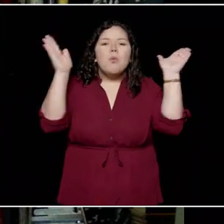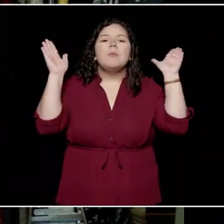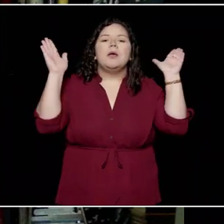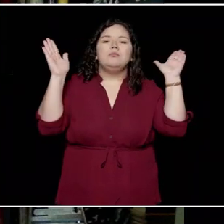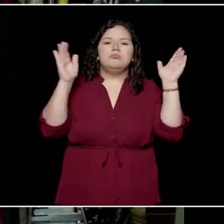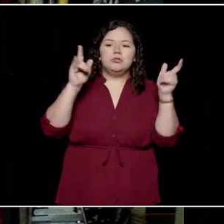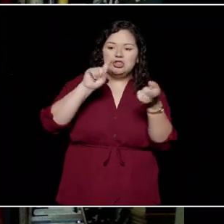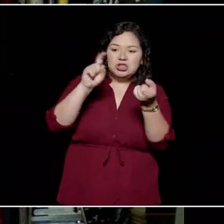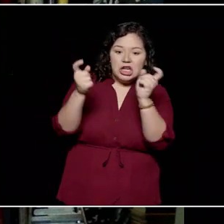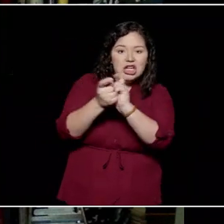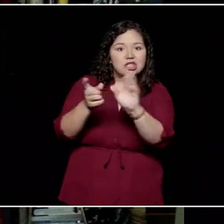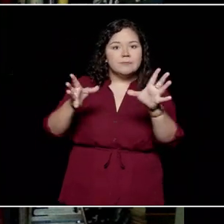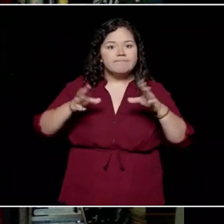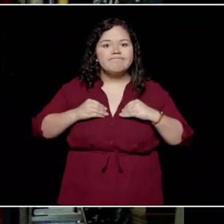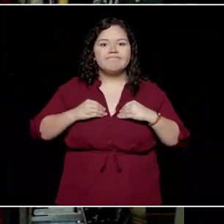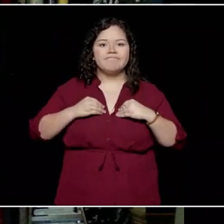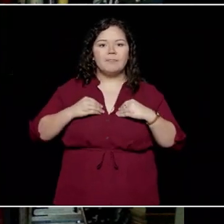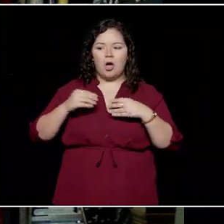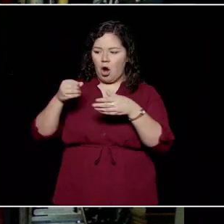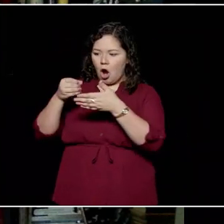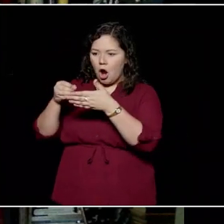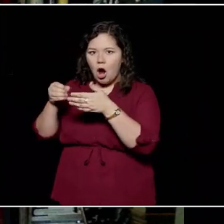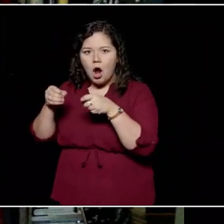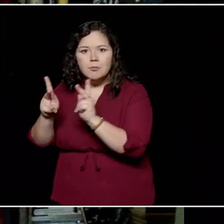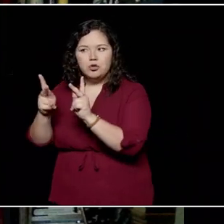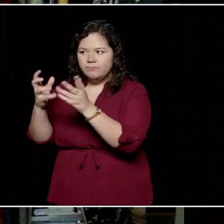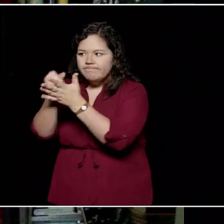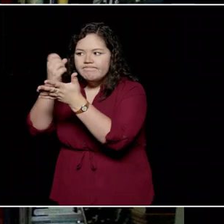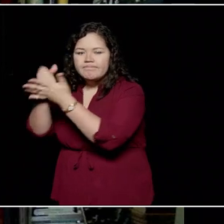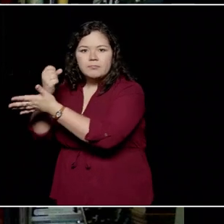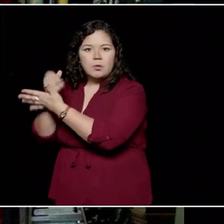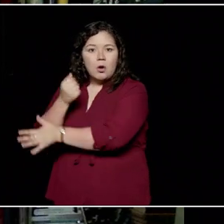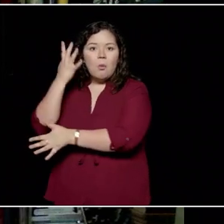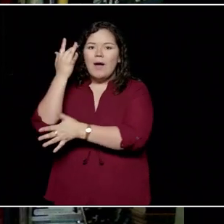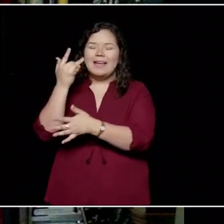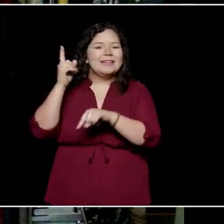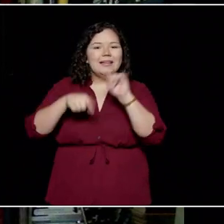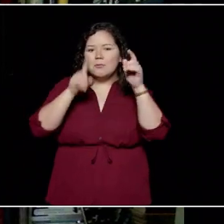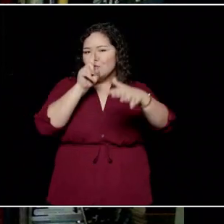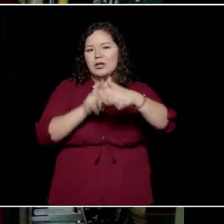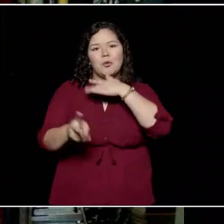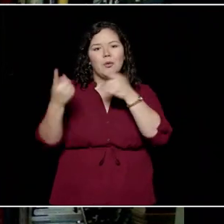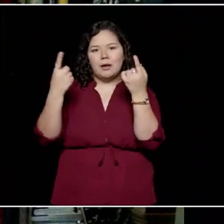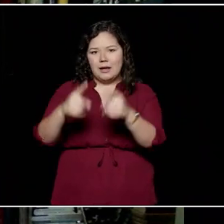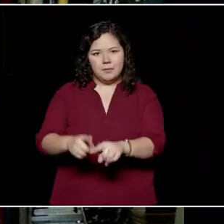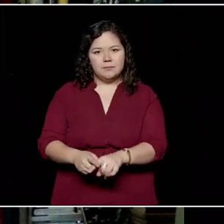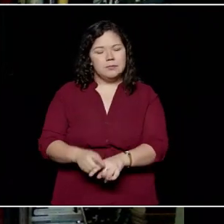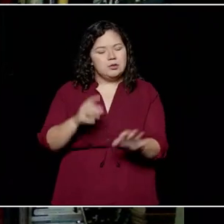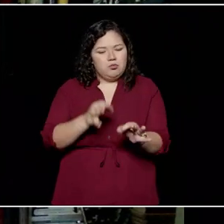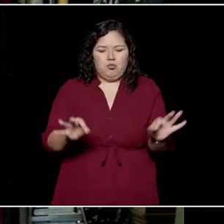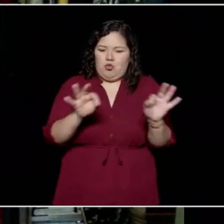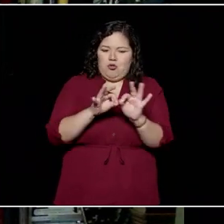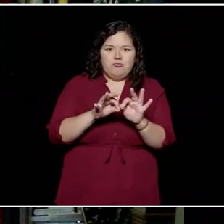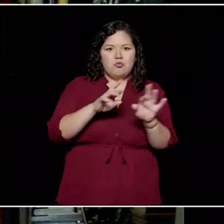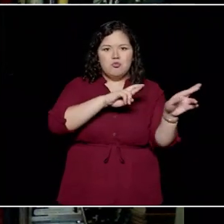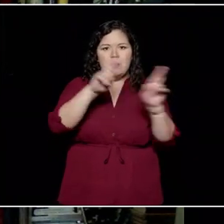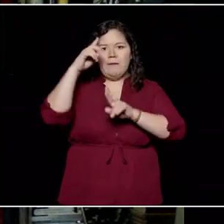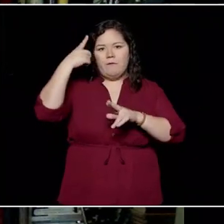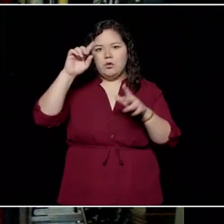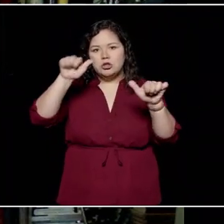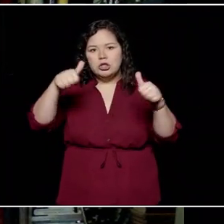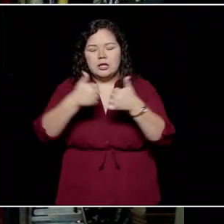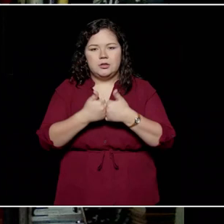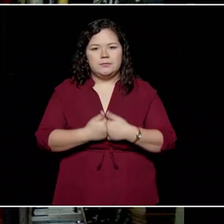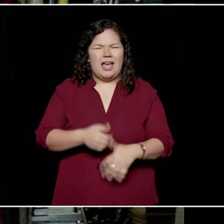new opportunities, because you cannot predict where they are going to come from. And always be up for a challenge. Now, I know none of you